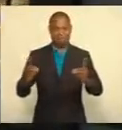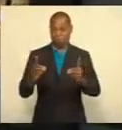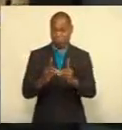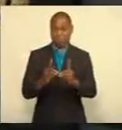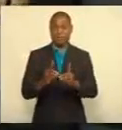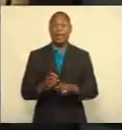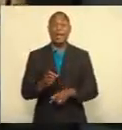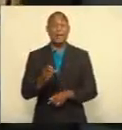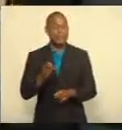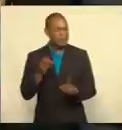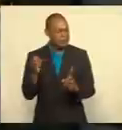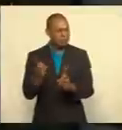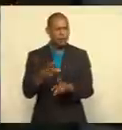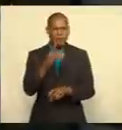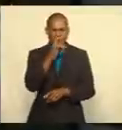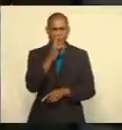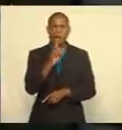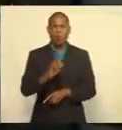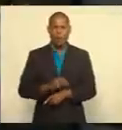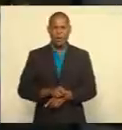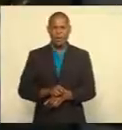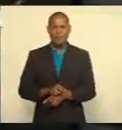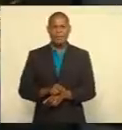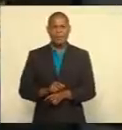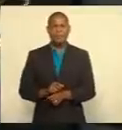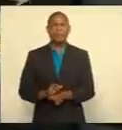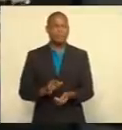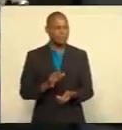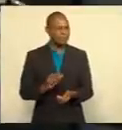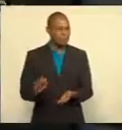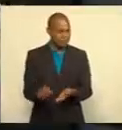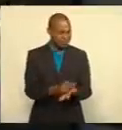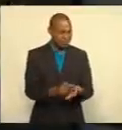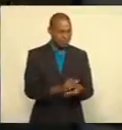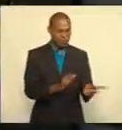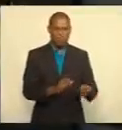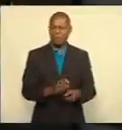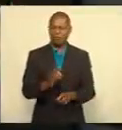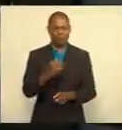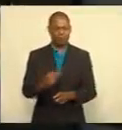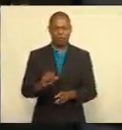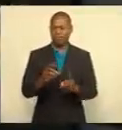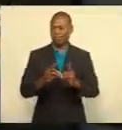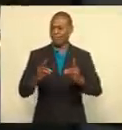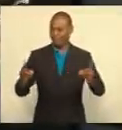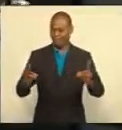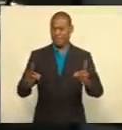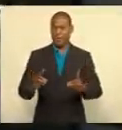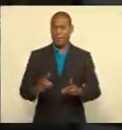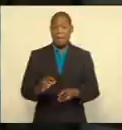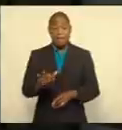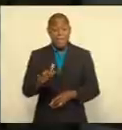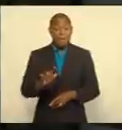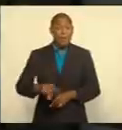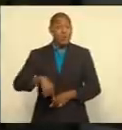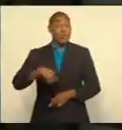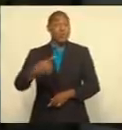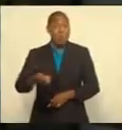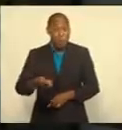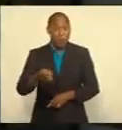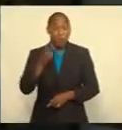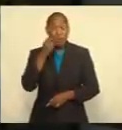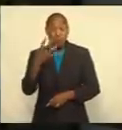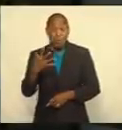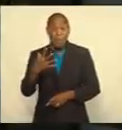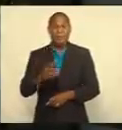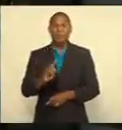were checking out their items, there wasn't any 2 meters of social distancing. And I hope that from tomorrow these supermarkets will